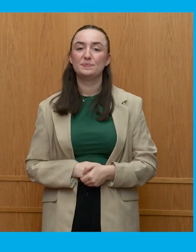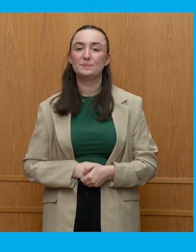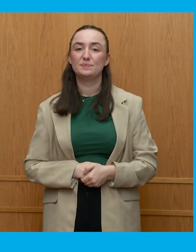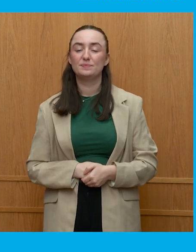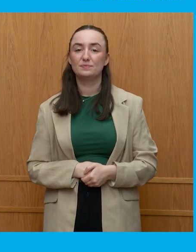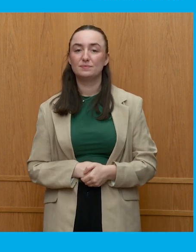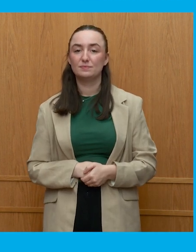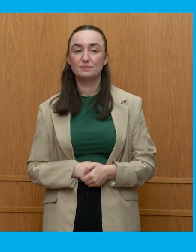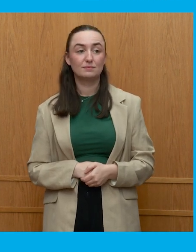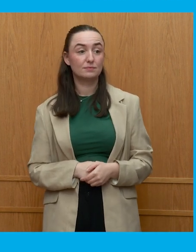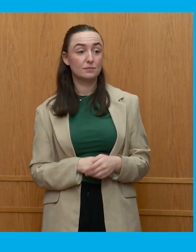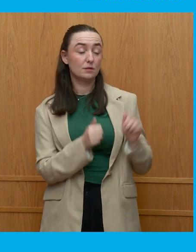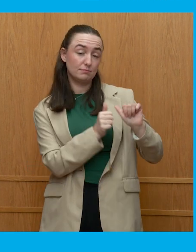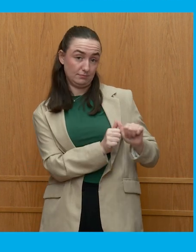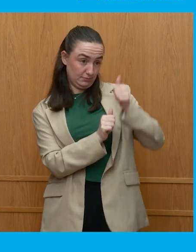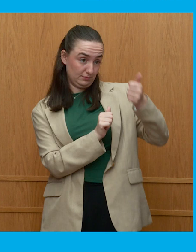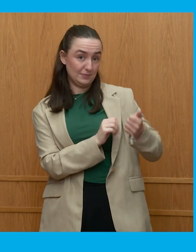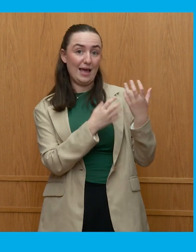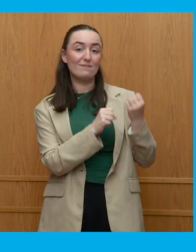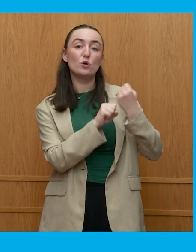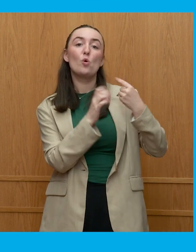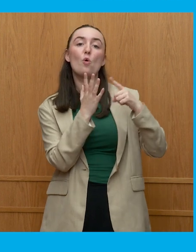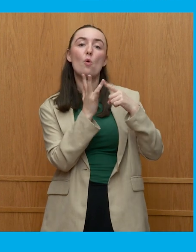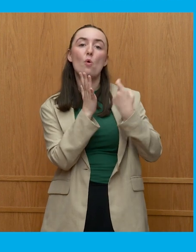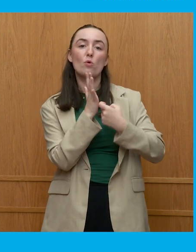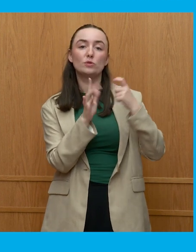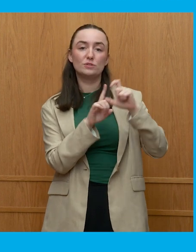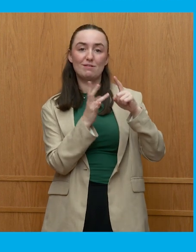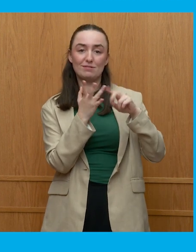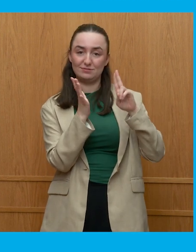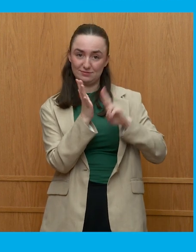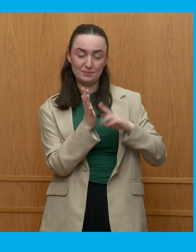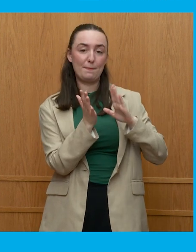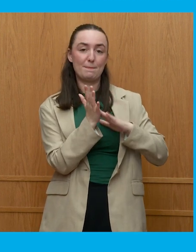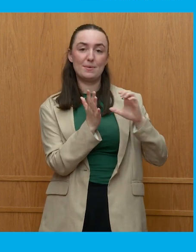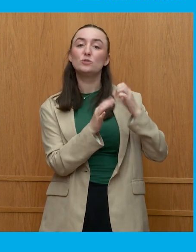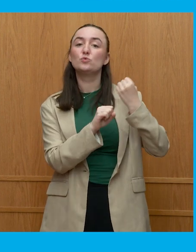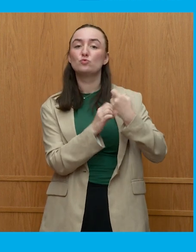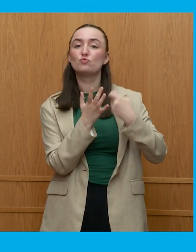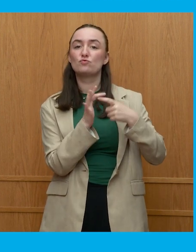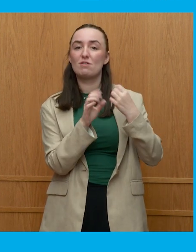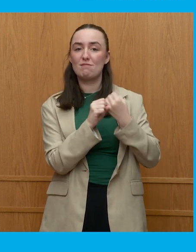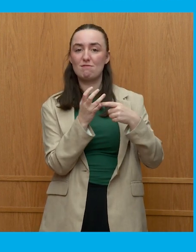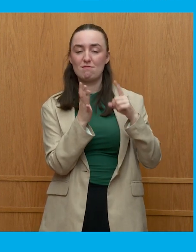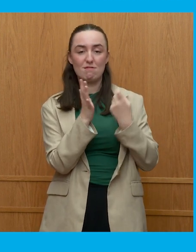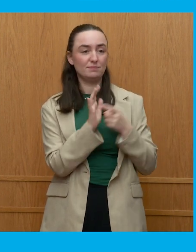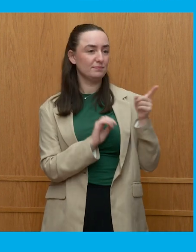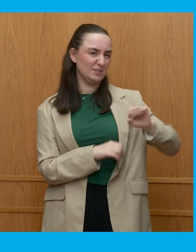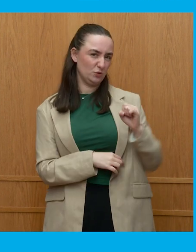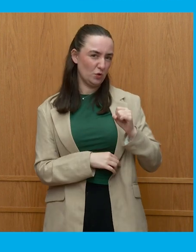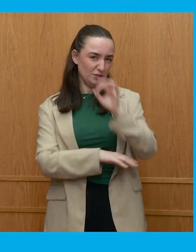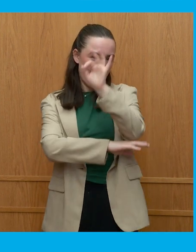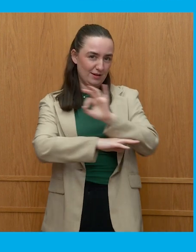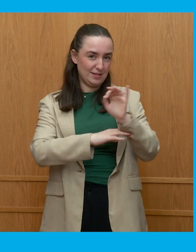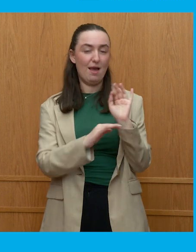On Benedetta's left is Gordon McGregor. Gordon is a Scottish architect with over 35 years' experience. And